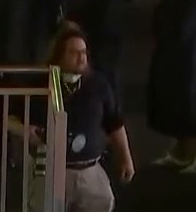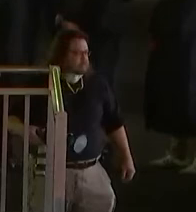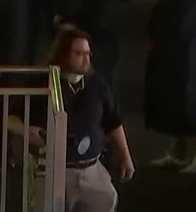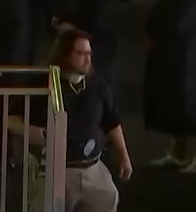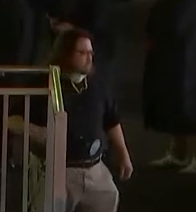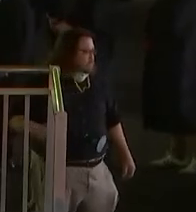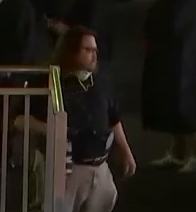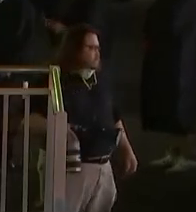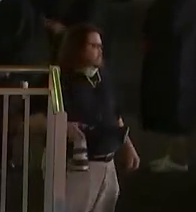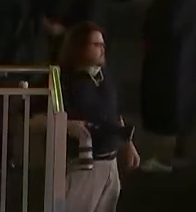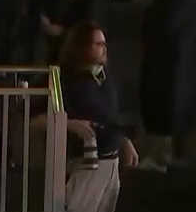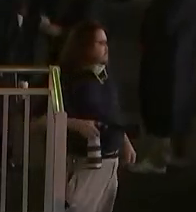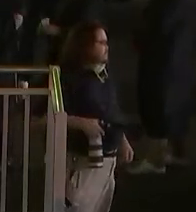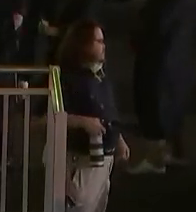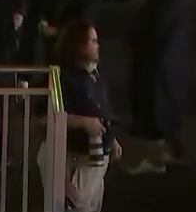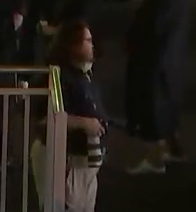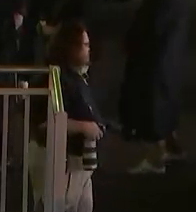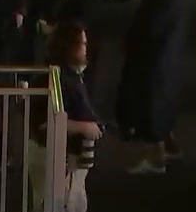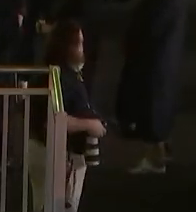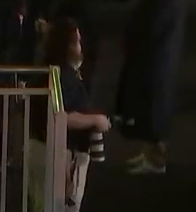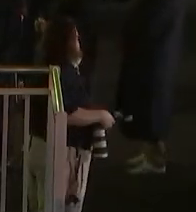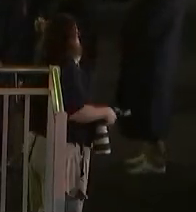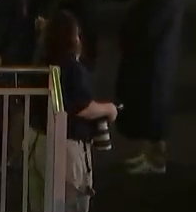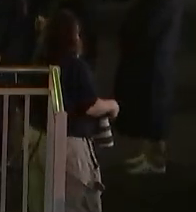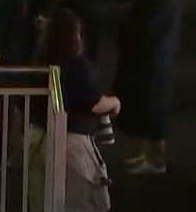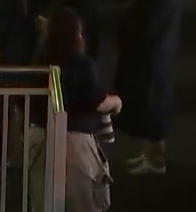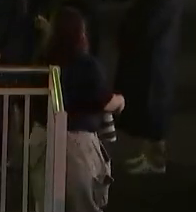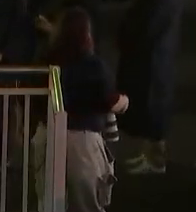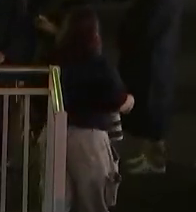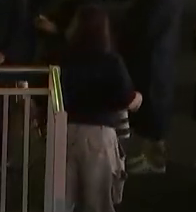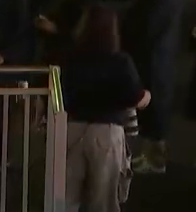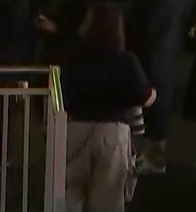Kayla M. Williams.